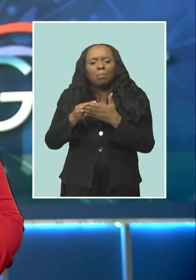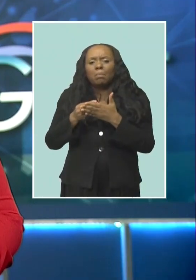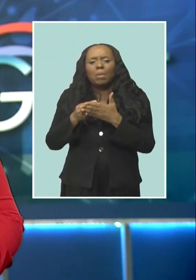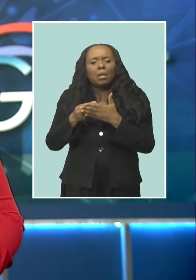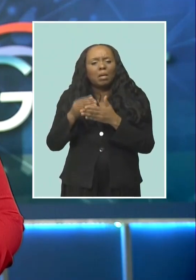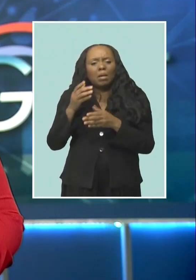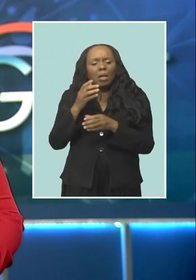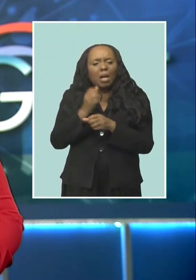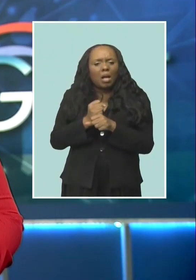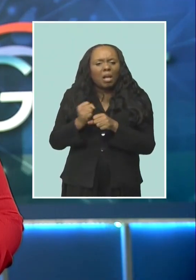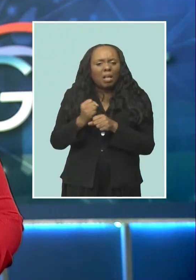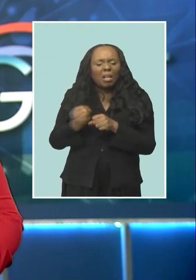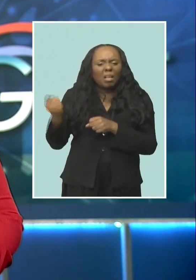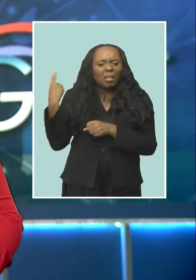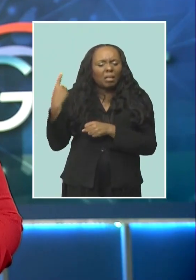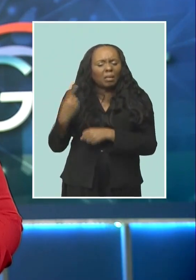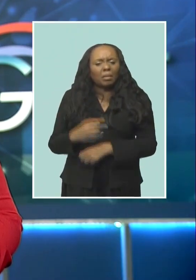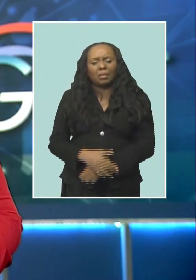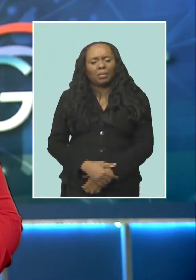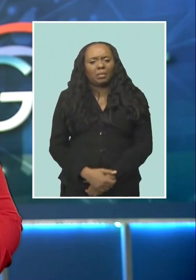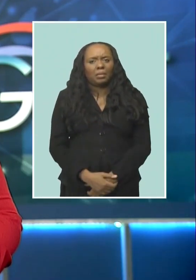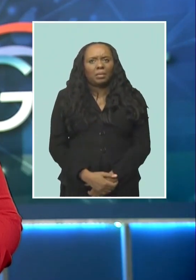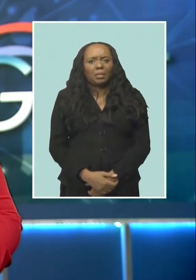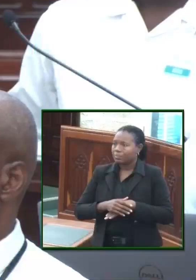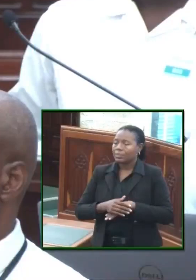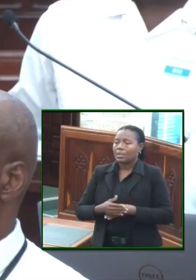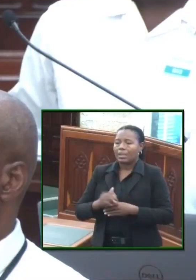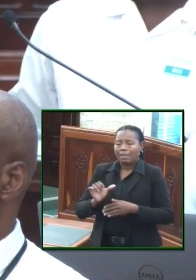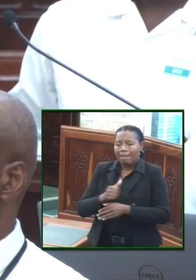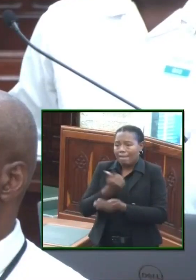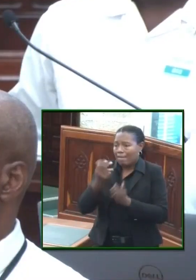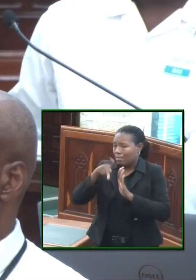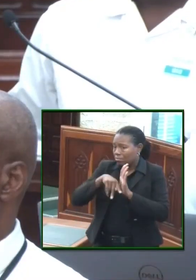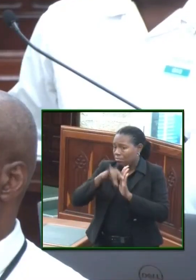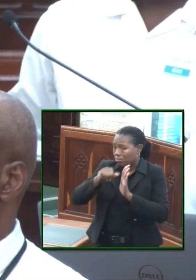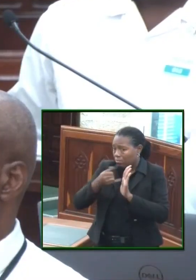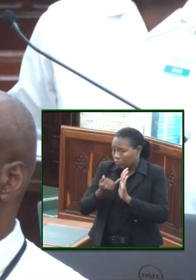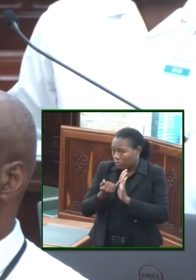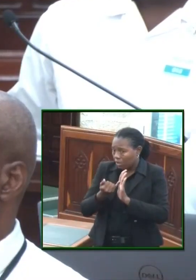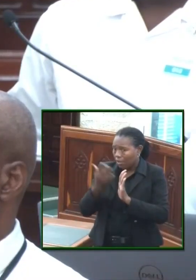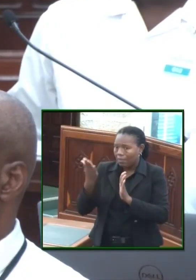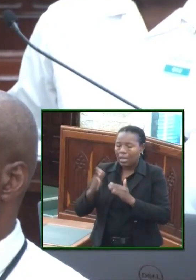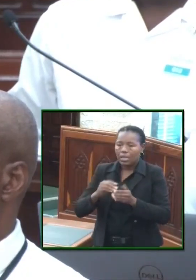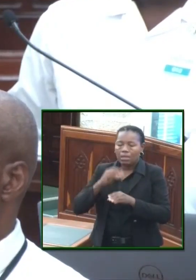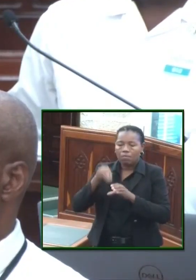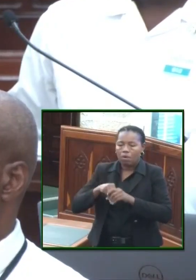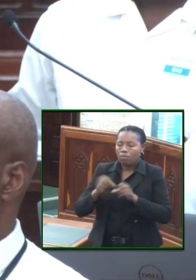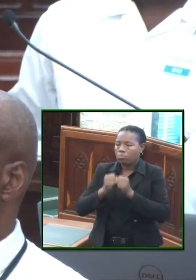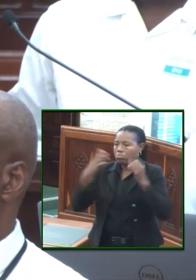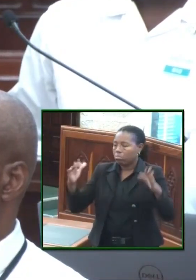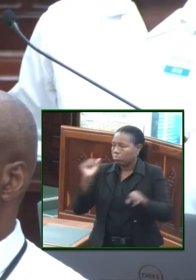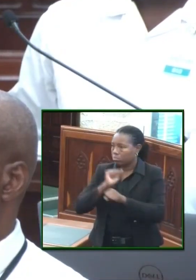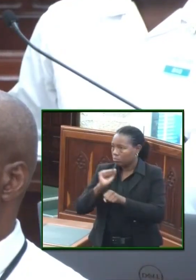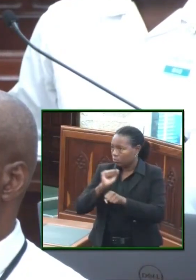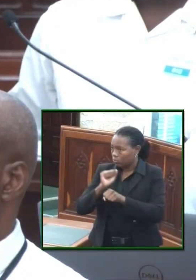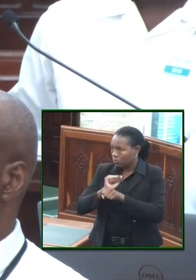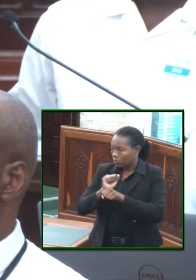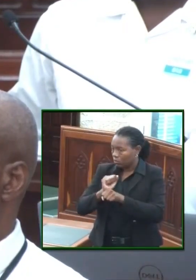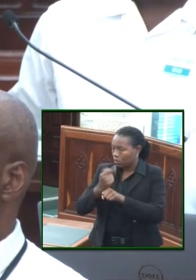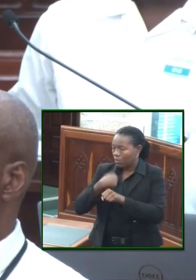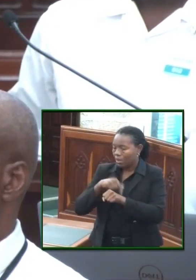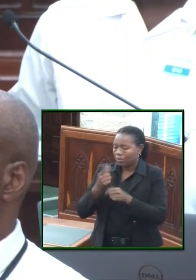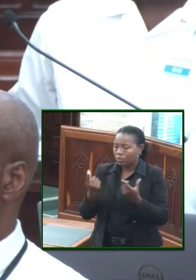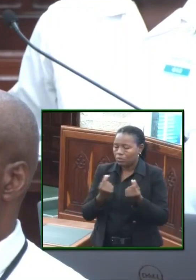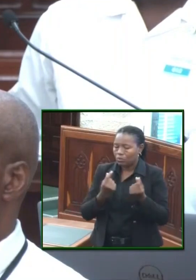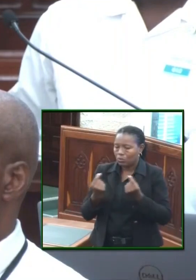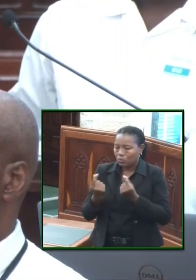for the project a year ago. Like any project of this magnitude, we had to